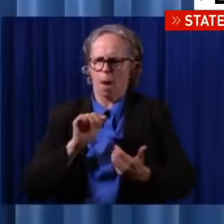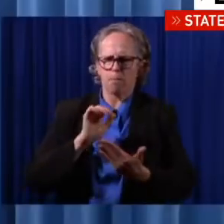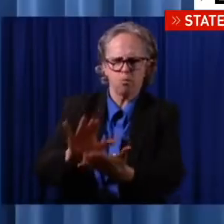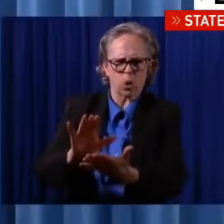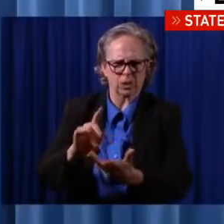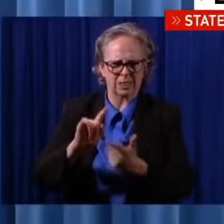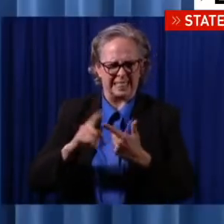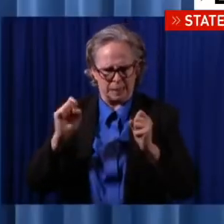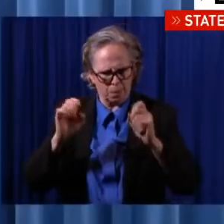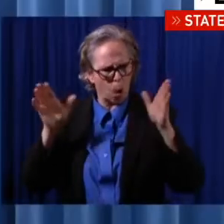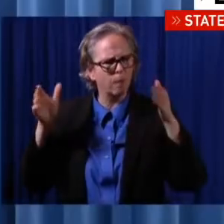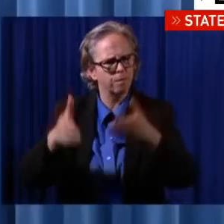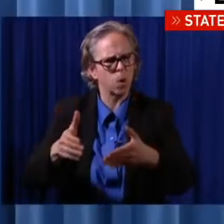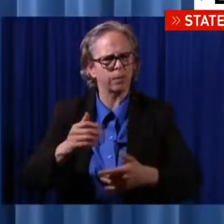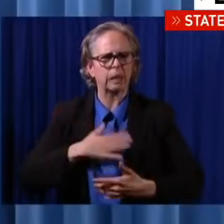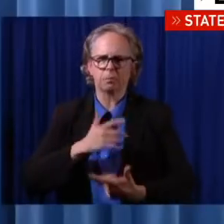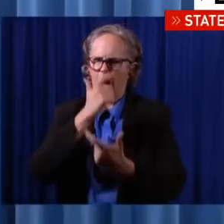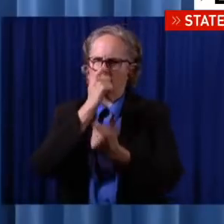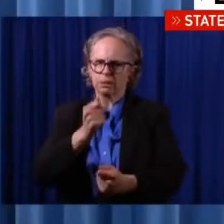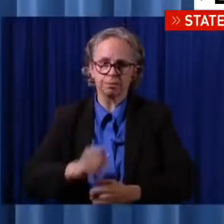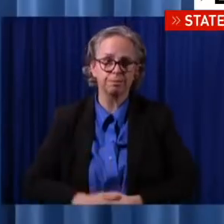Thank you.